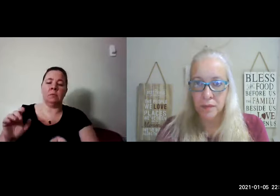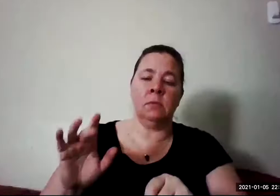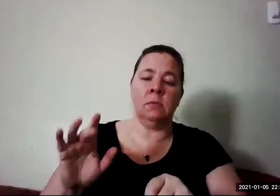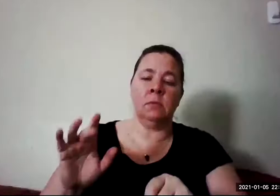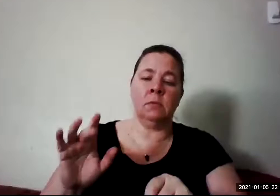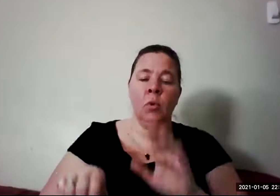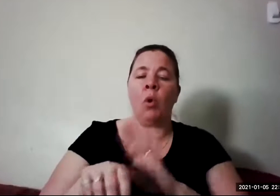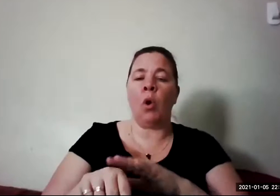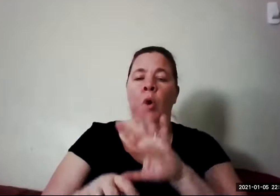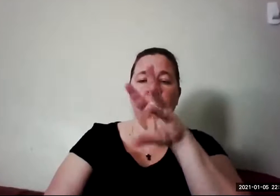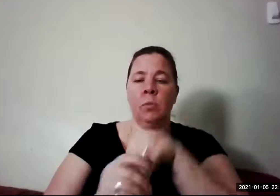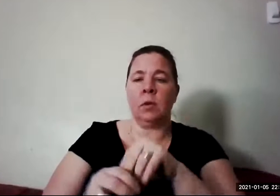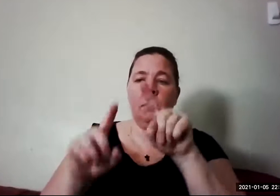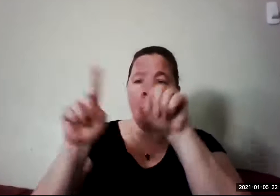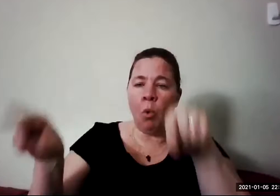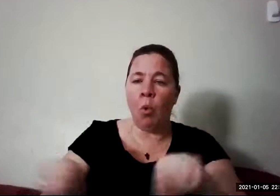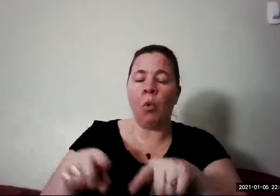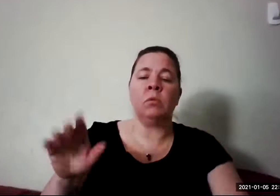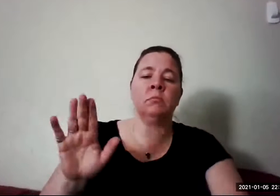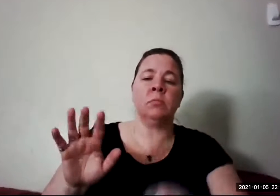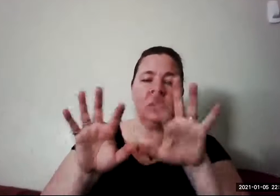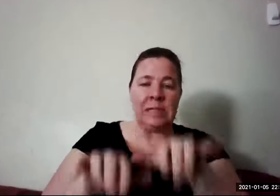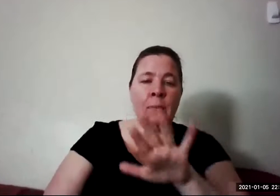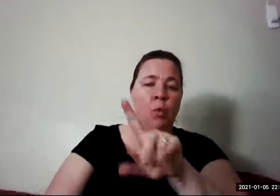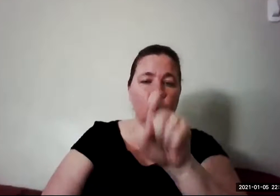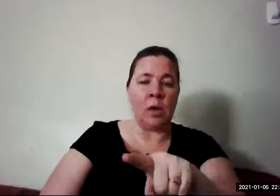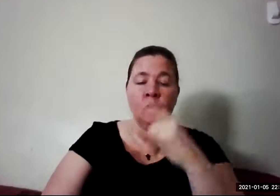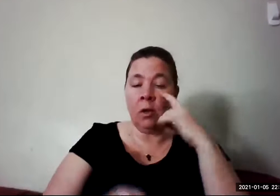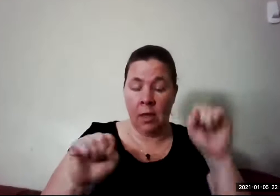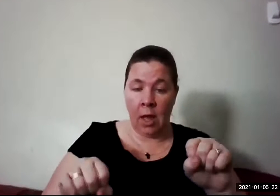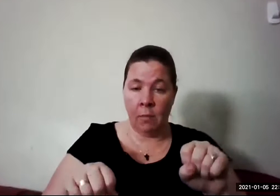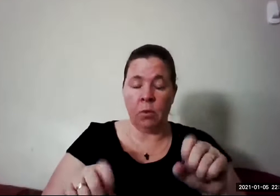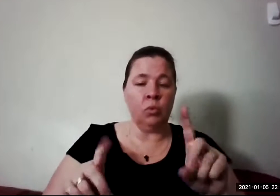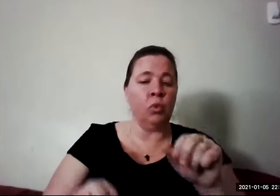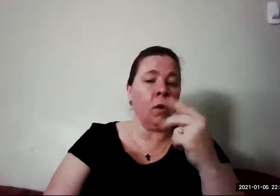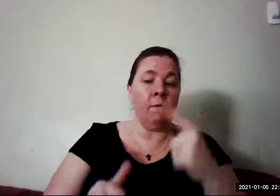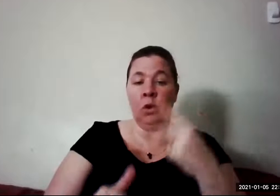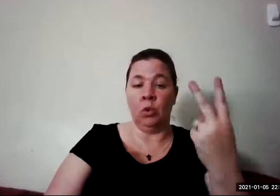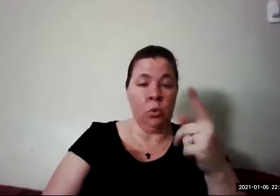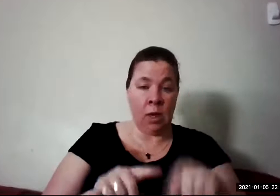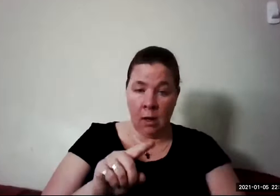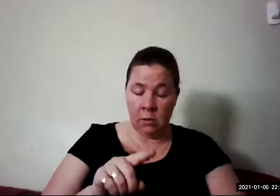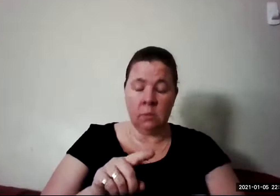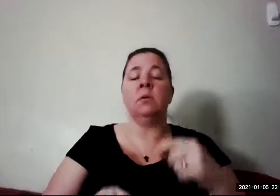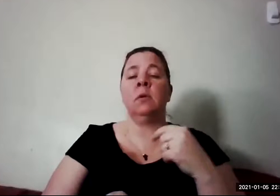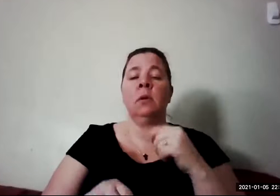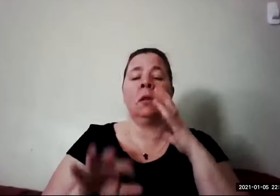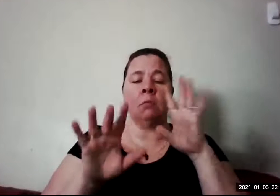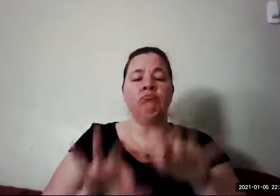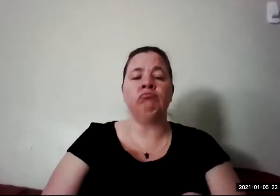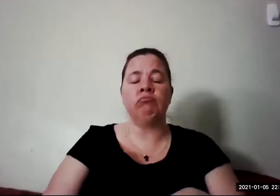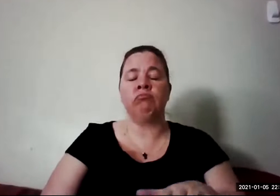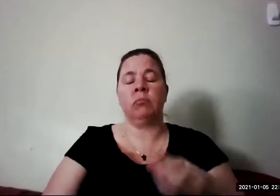your hand on the participant board, or just type out your question if you're unable to do the first two, and we'll be able to take your